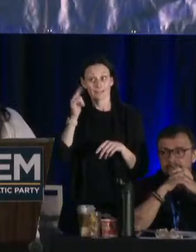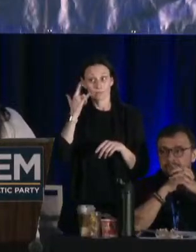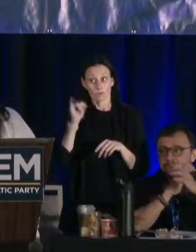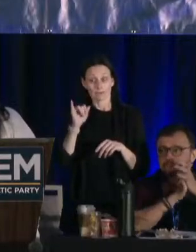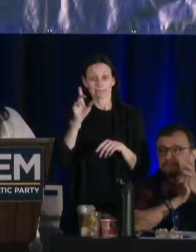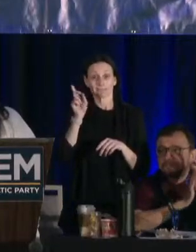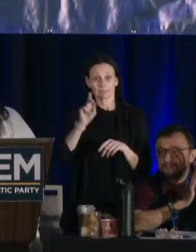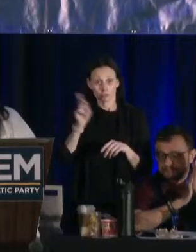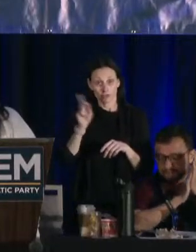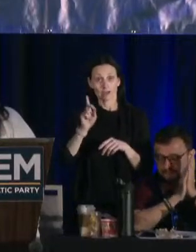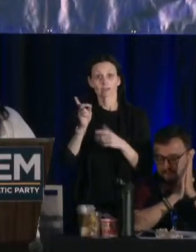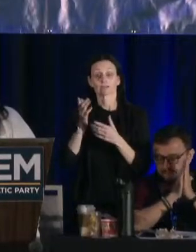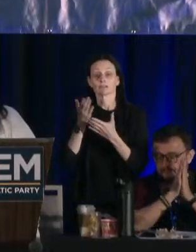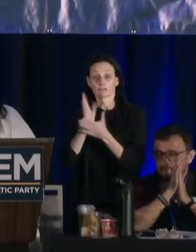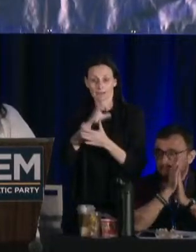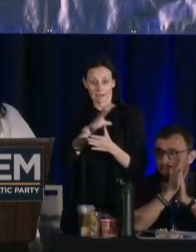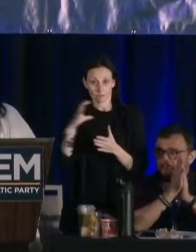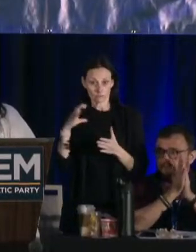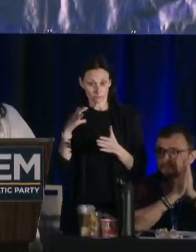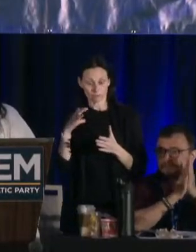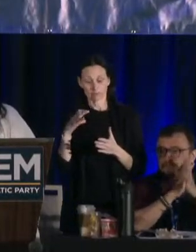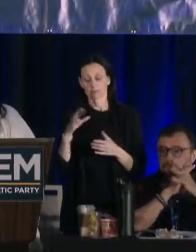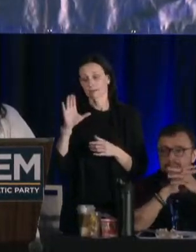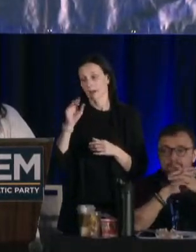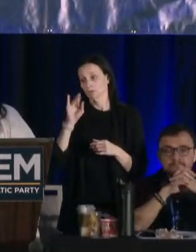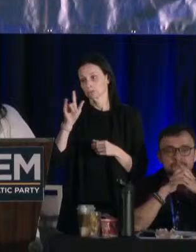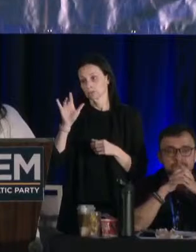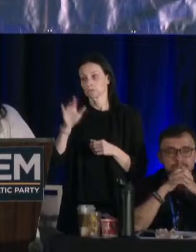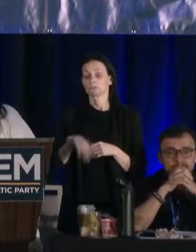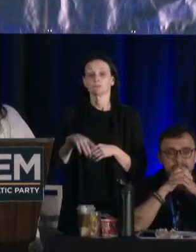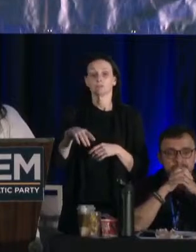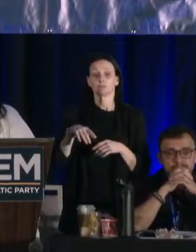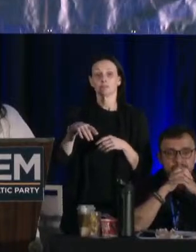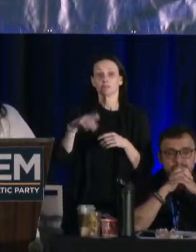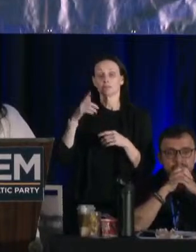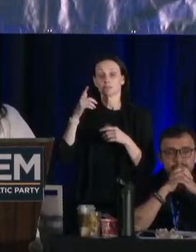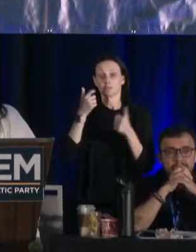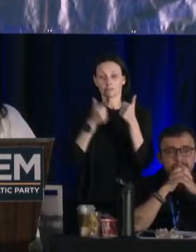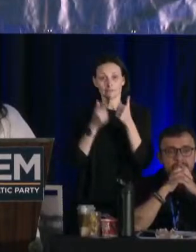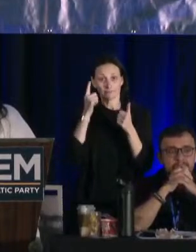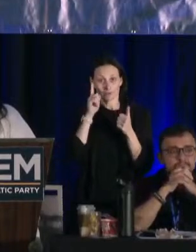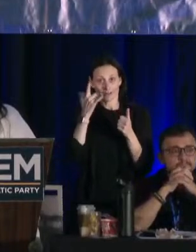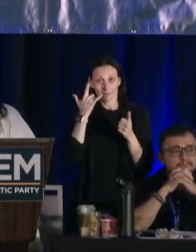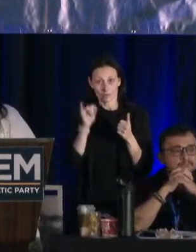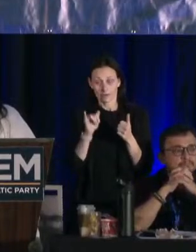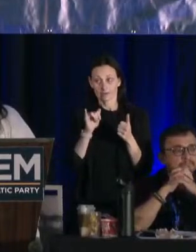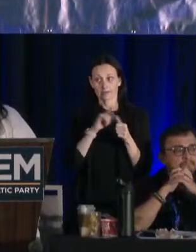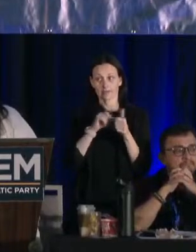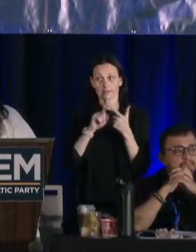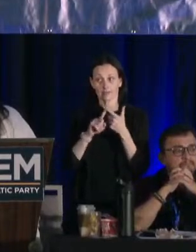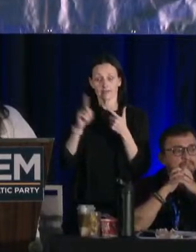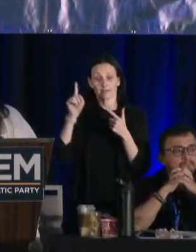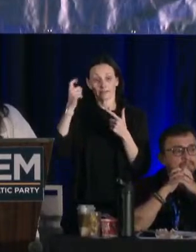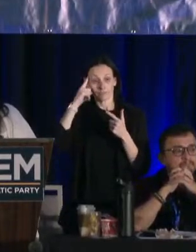California Democratic Rental Council, Democrats for Israel of California, and Iranian Democrats of California.